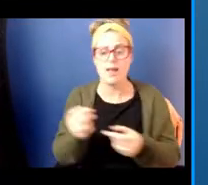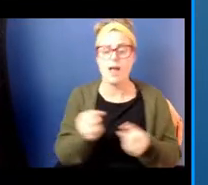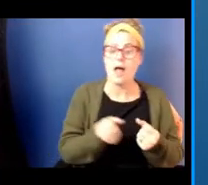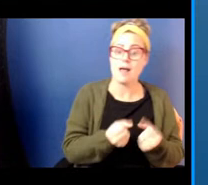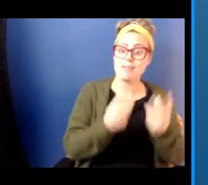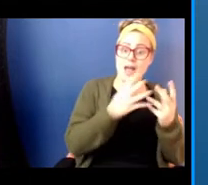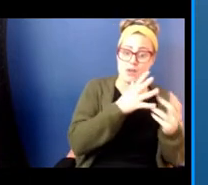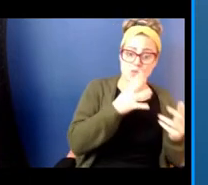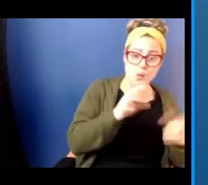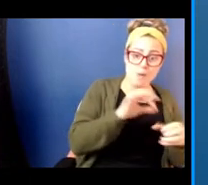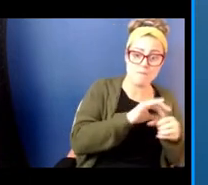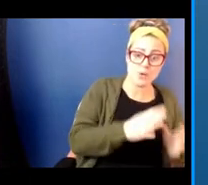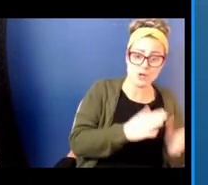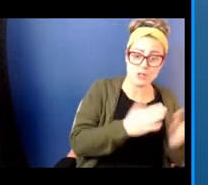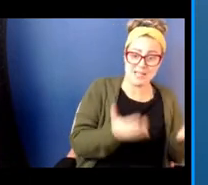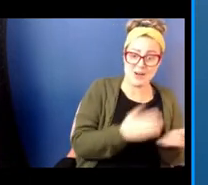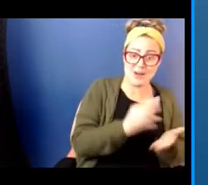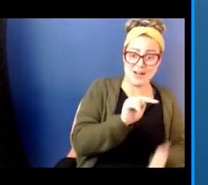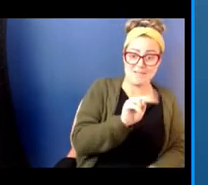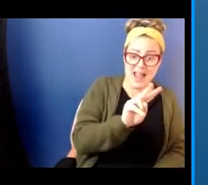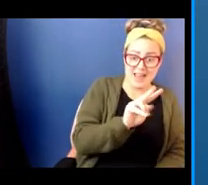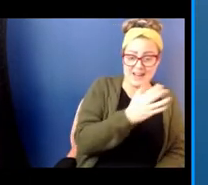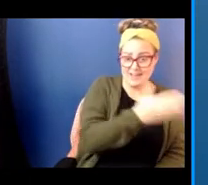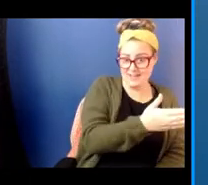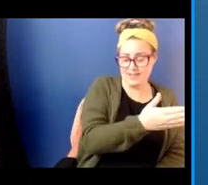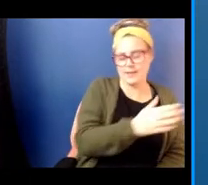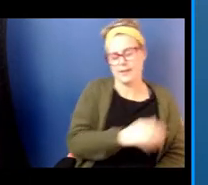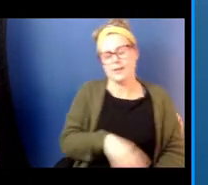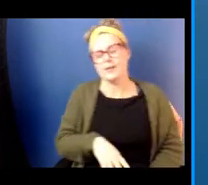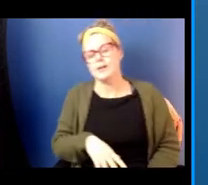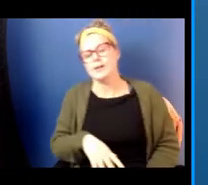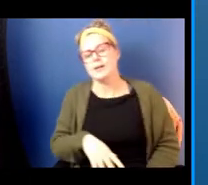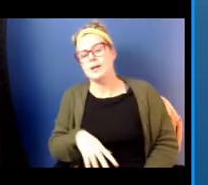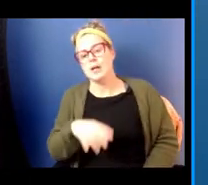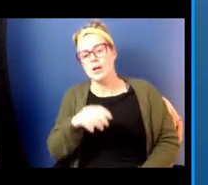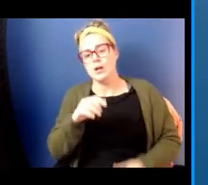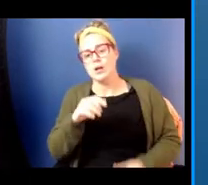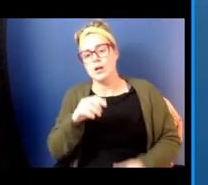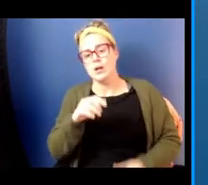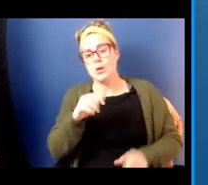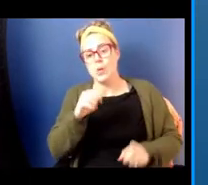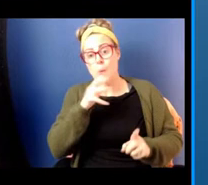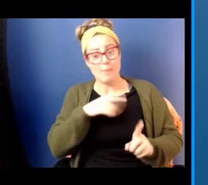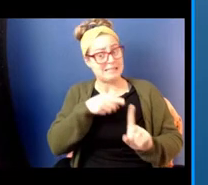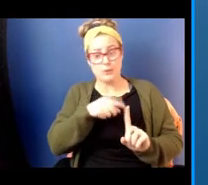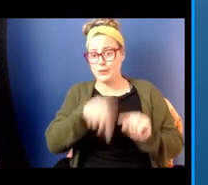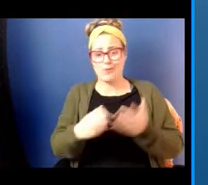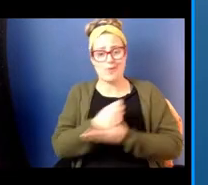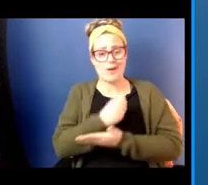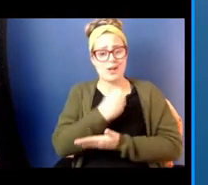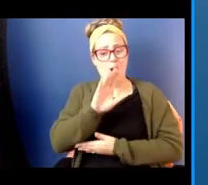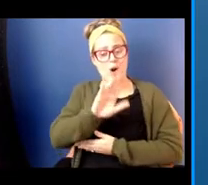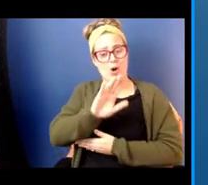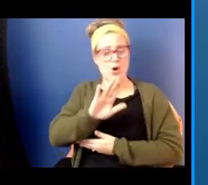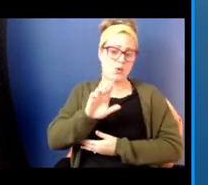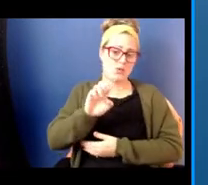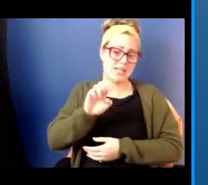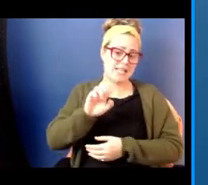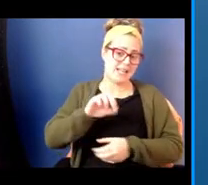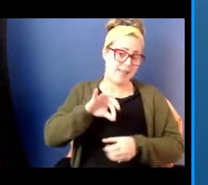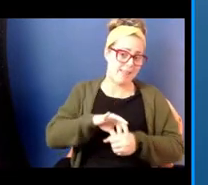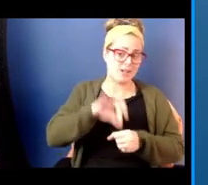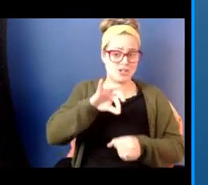cannot Catherine Cortez masto could not have won her re-election had she ignored rural voters and